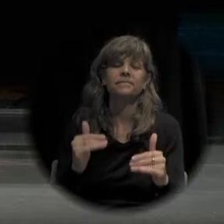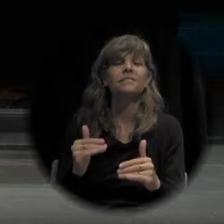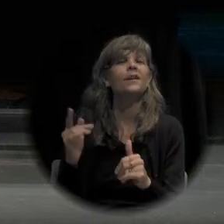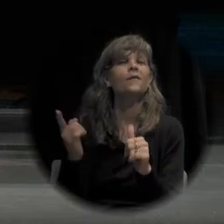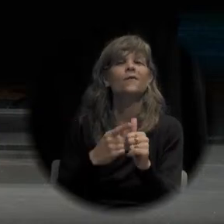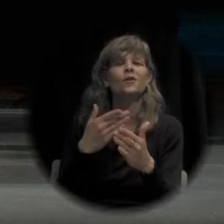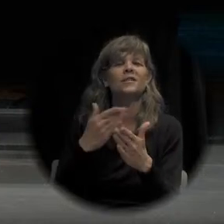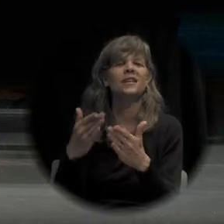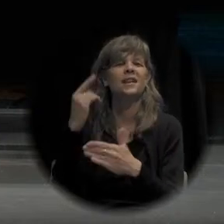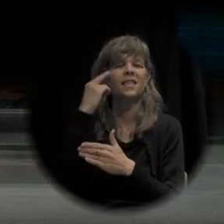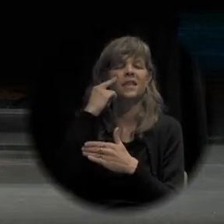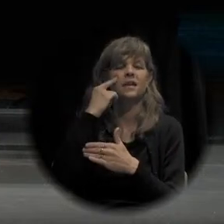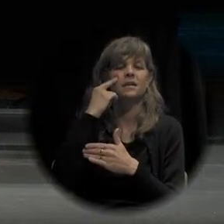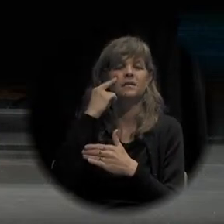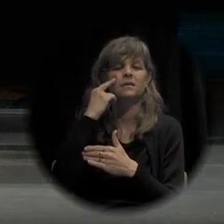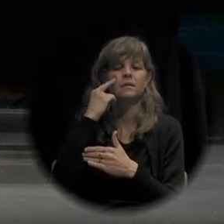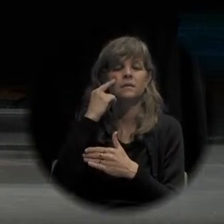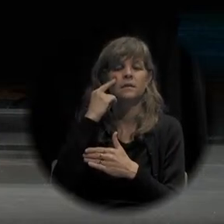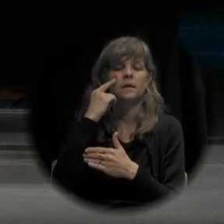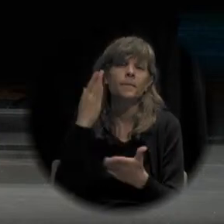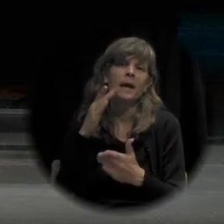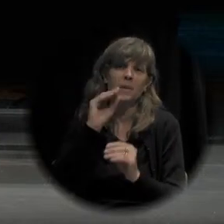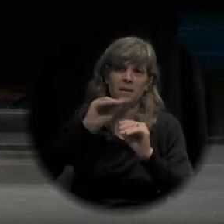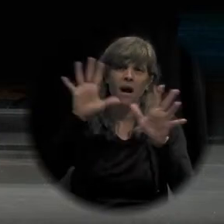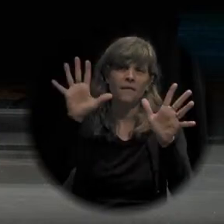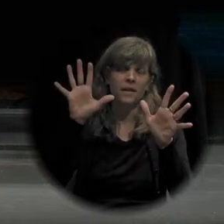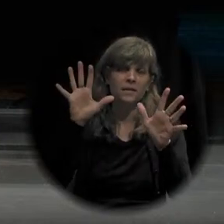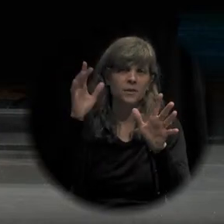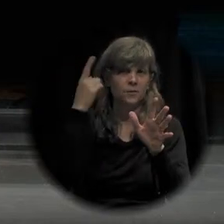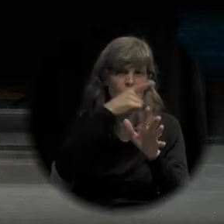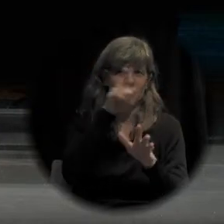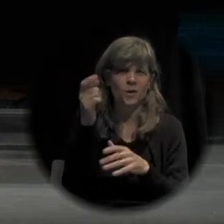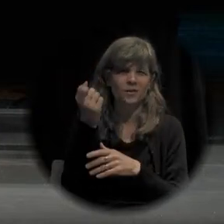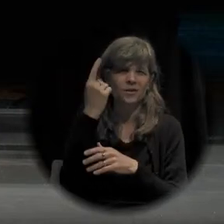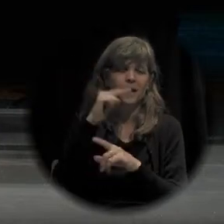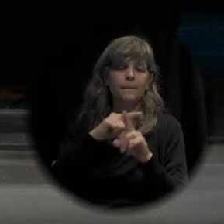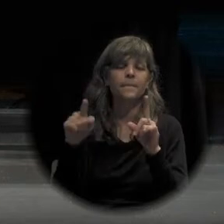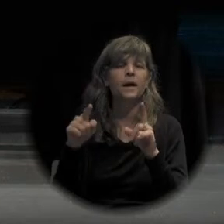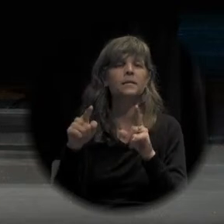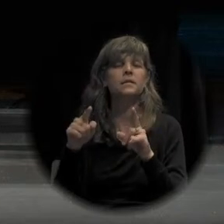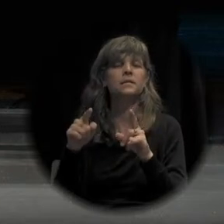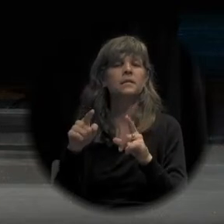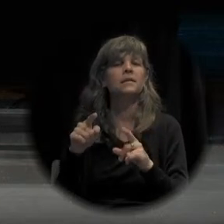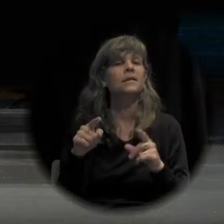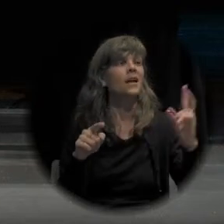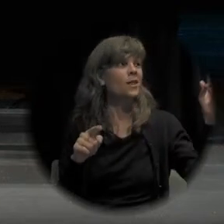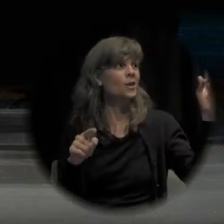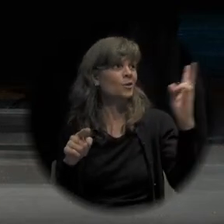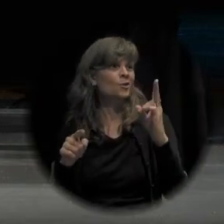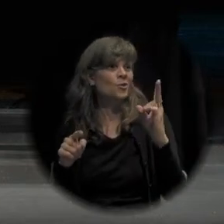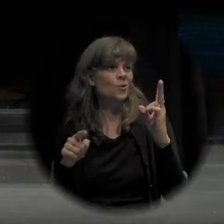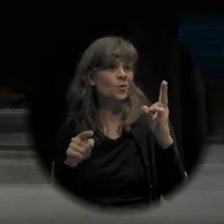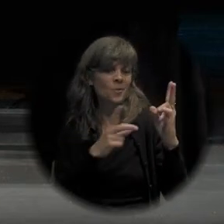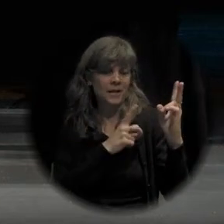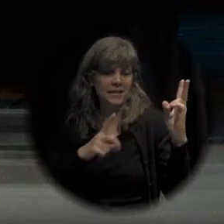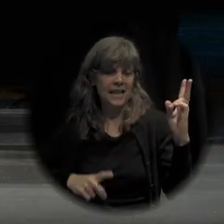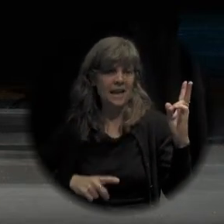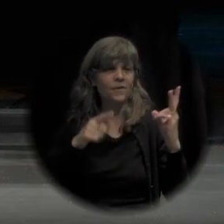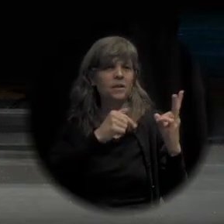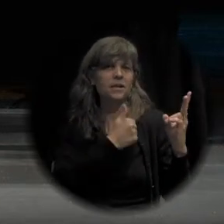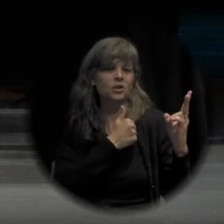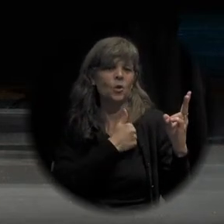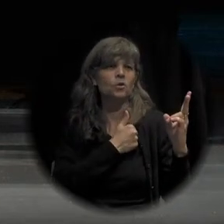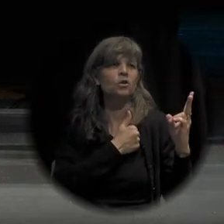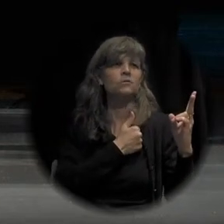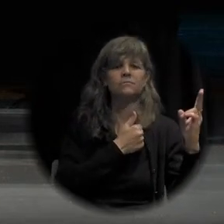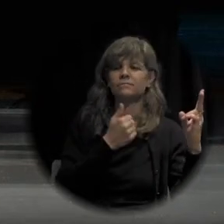well, probably really obvious. I don't know about you, but sneaking through 3,000 men to get up to some guy in the middle of the night